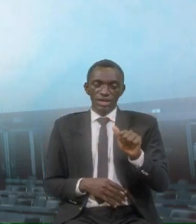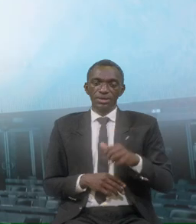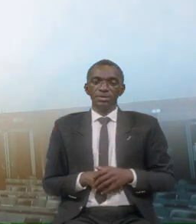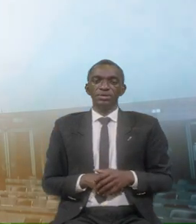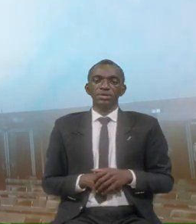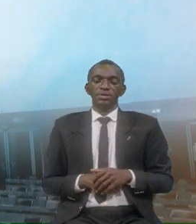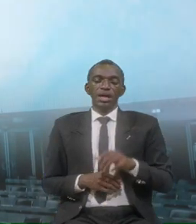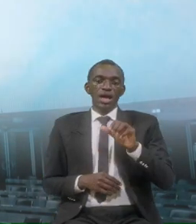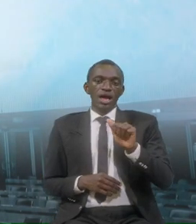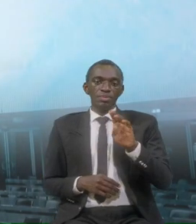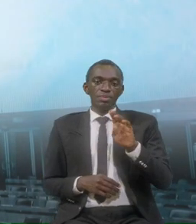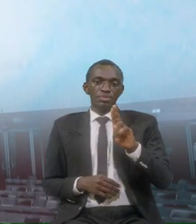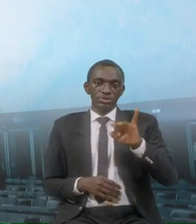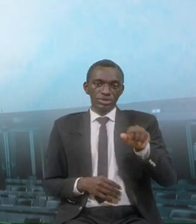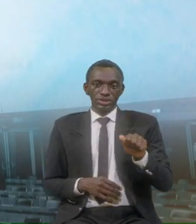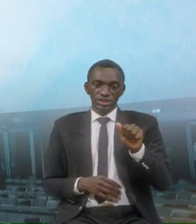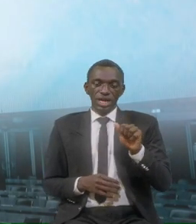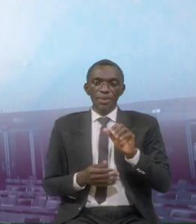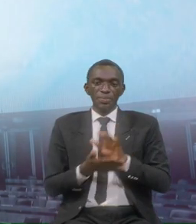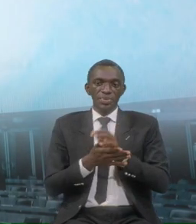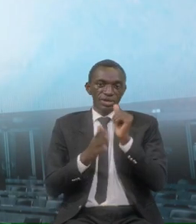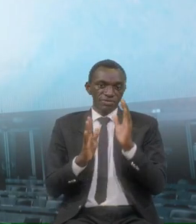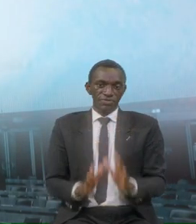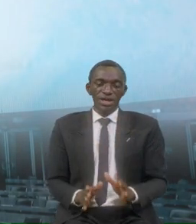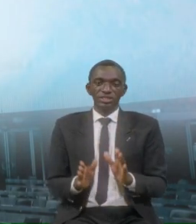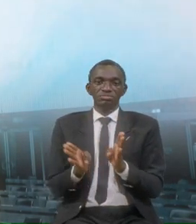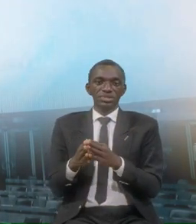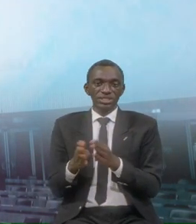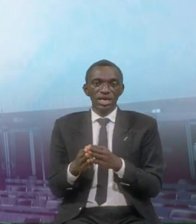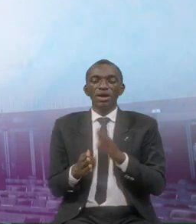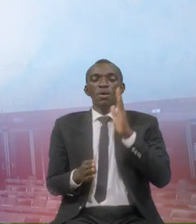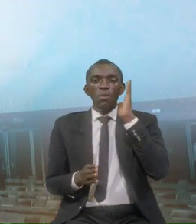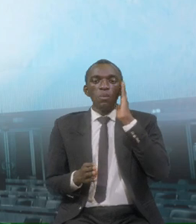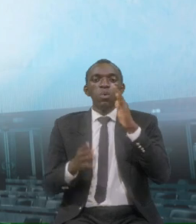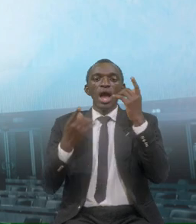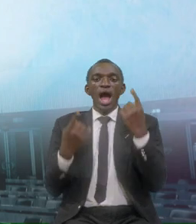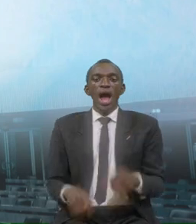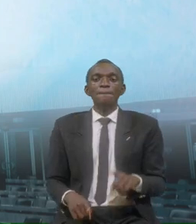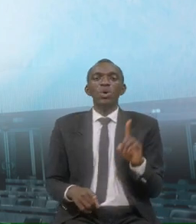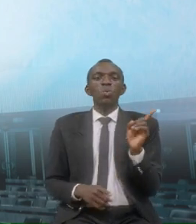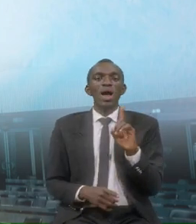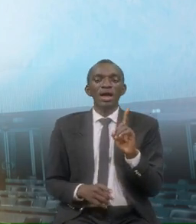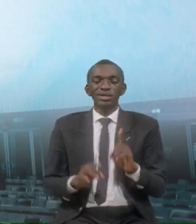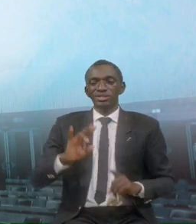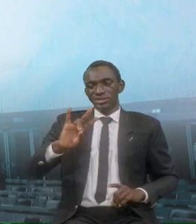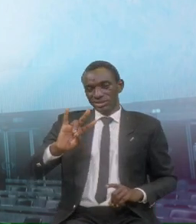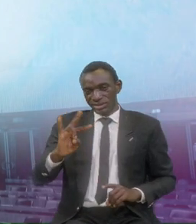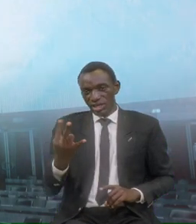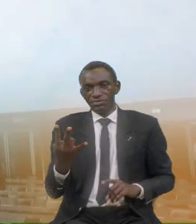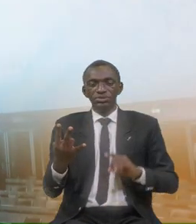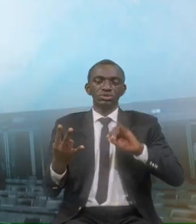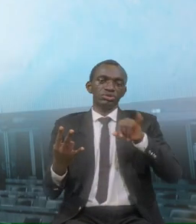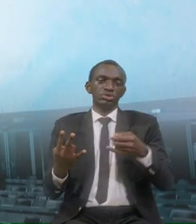Alpha Locations Believers Banquet is also coming up on 7th of